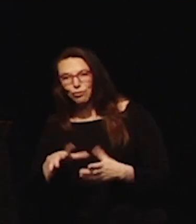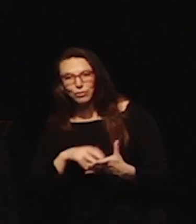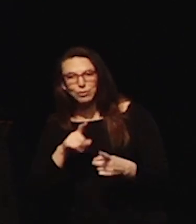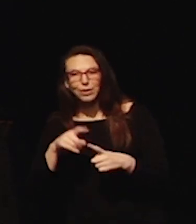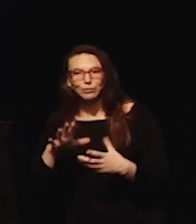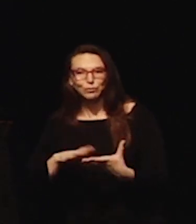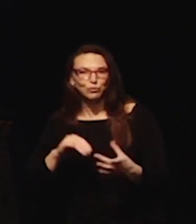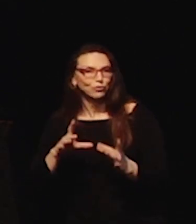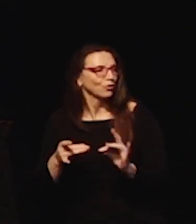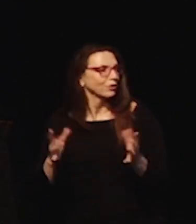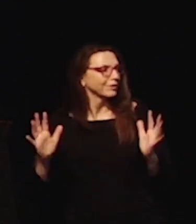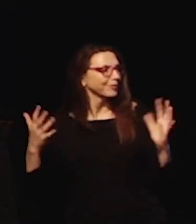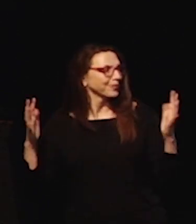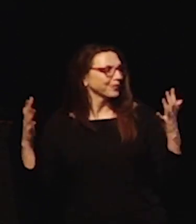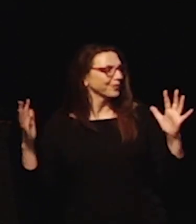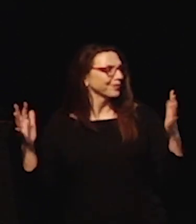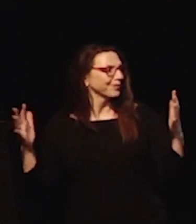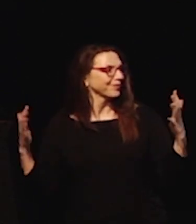story.